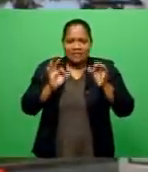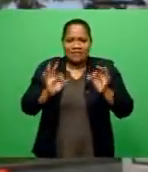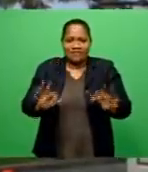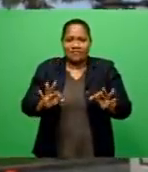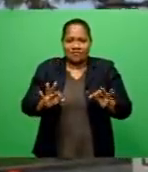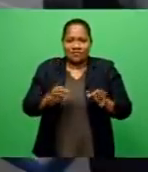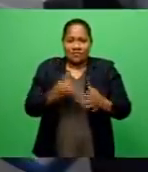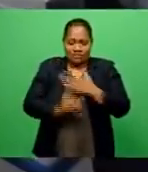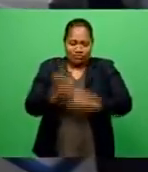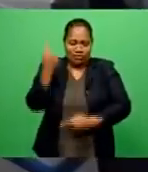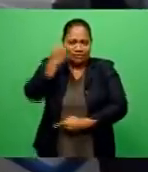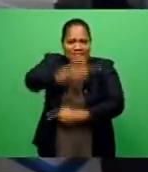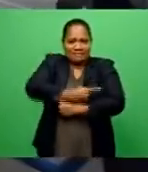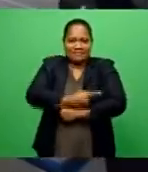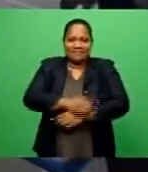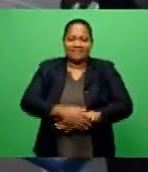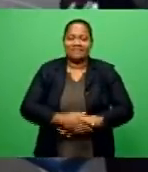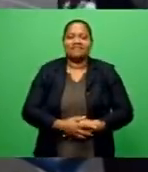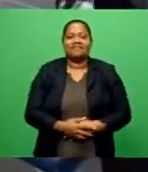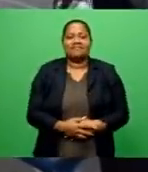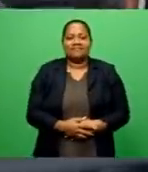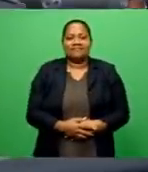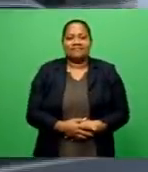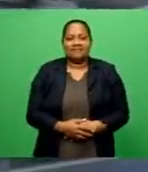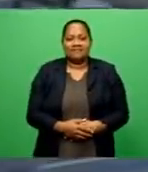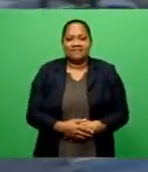And different curfew times effective tonight.